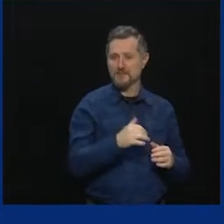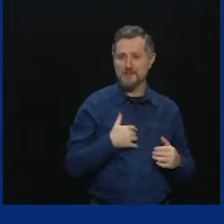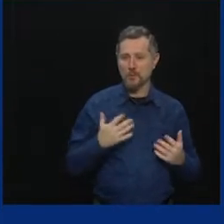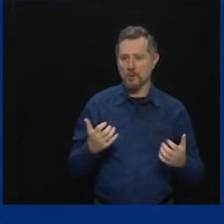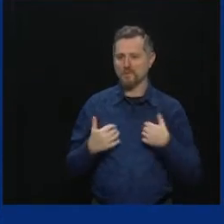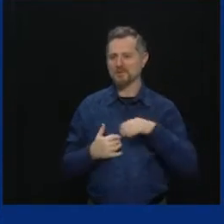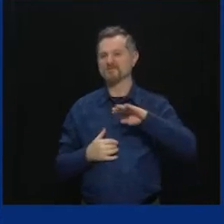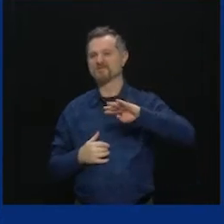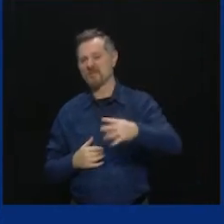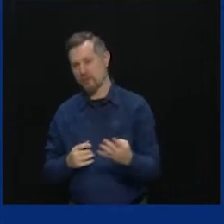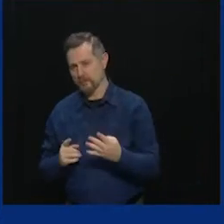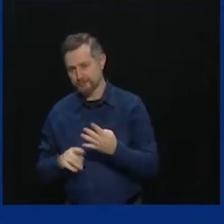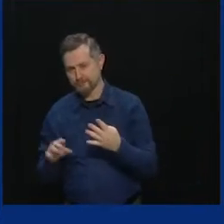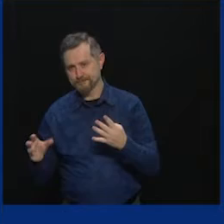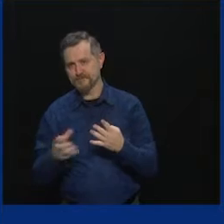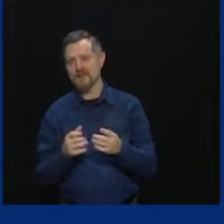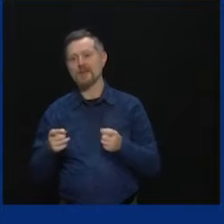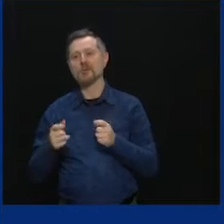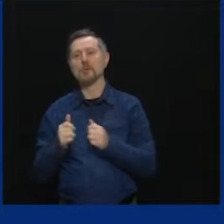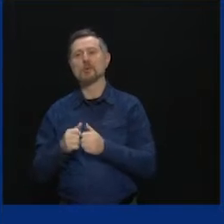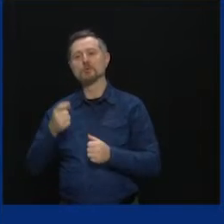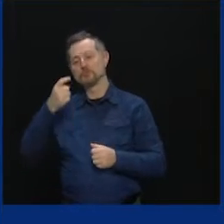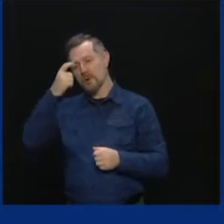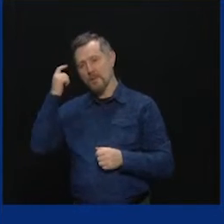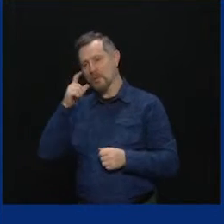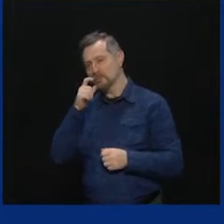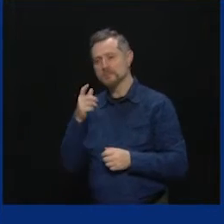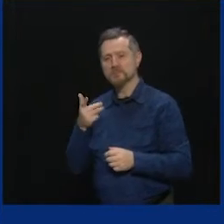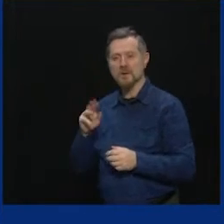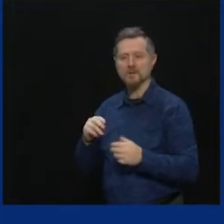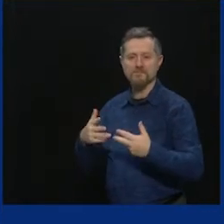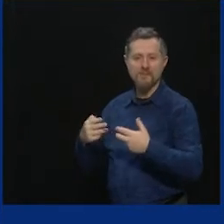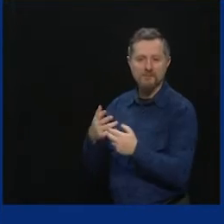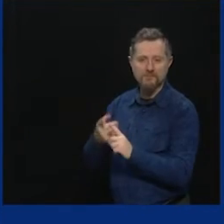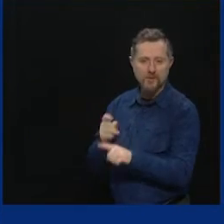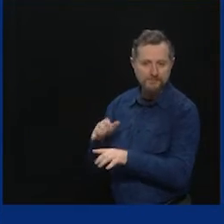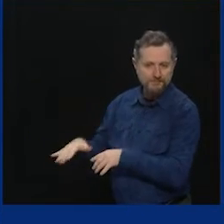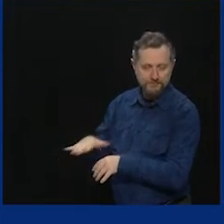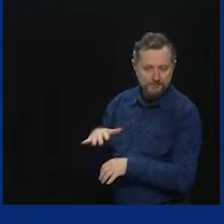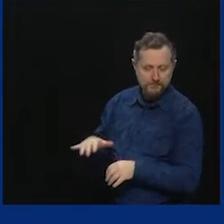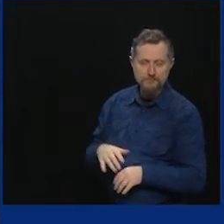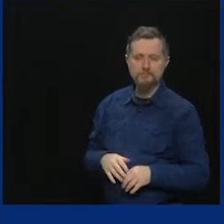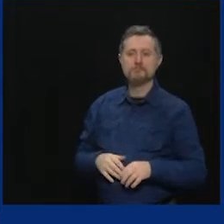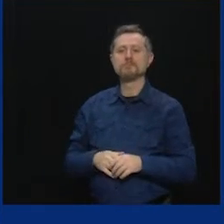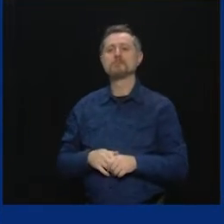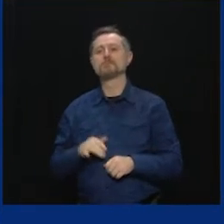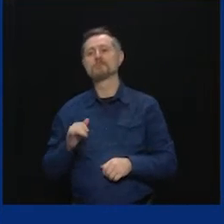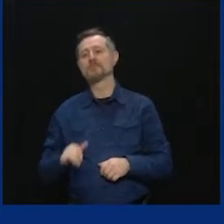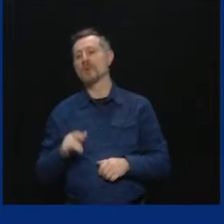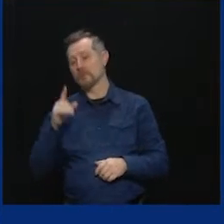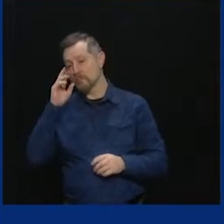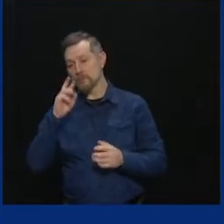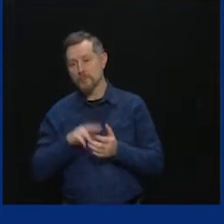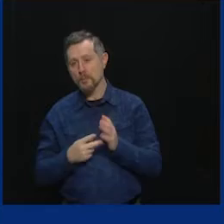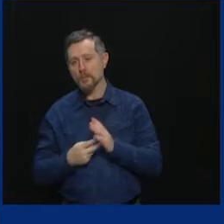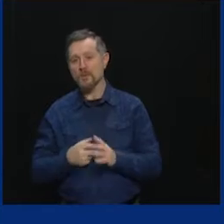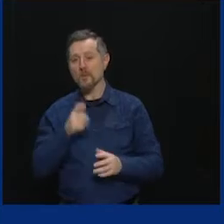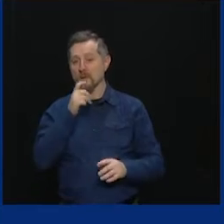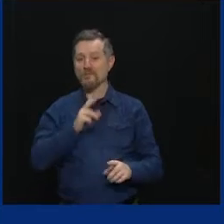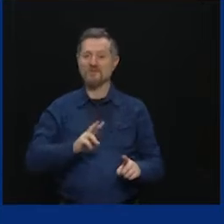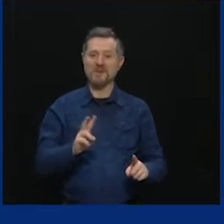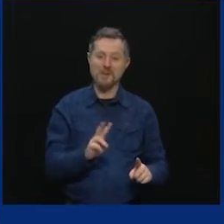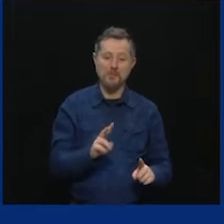social component that deals with the trauma of gun violence, designed for victims and their families, helping them with grief and